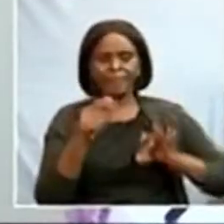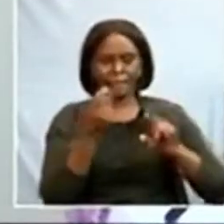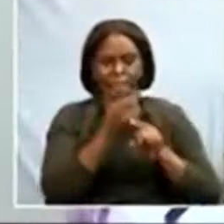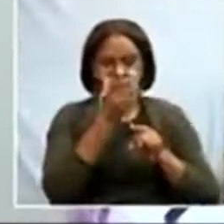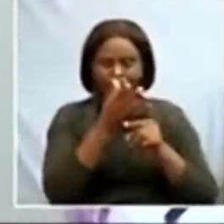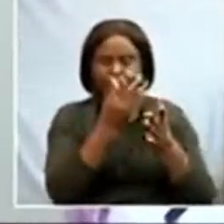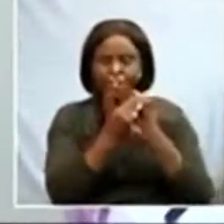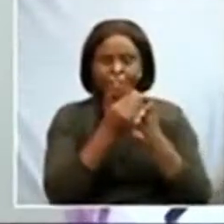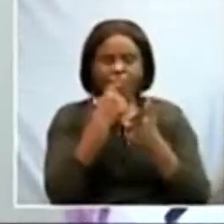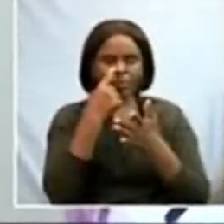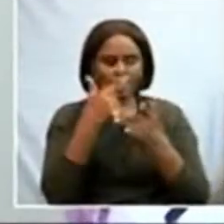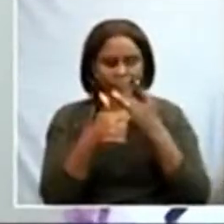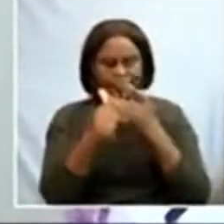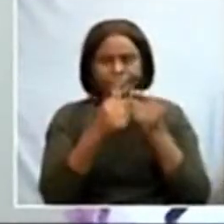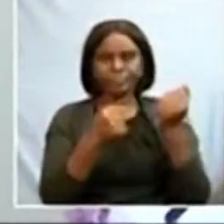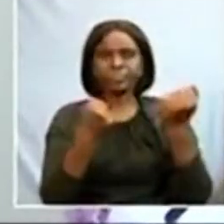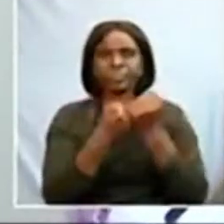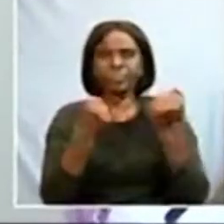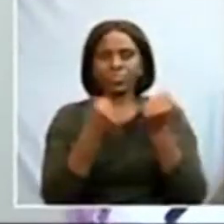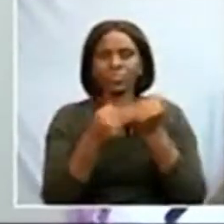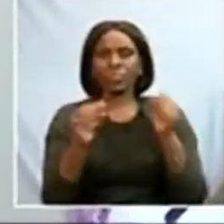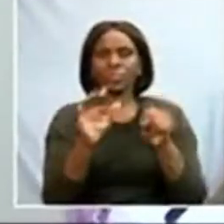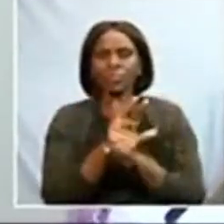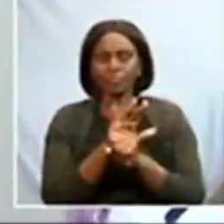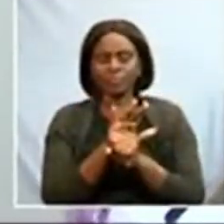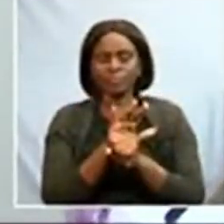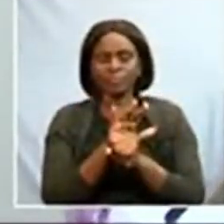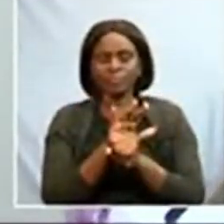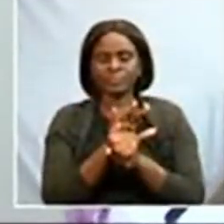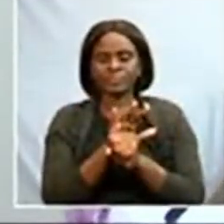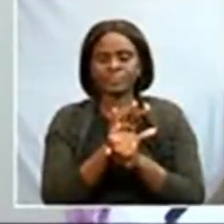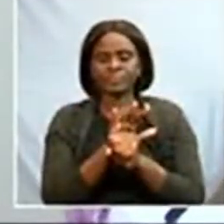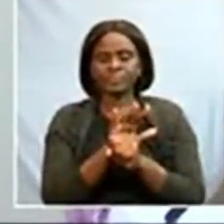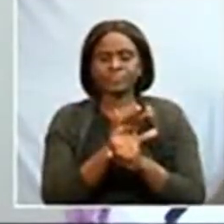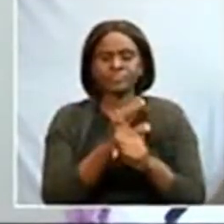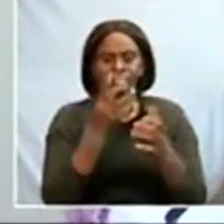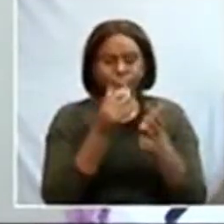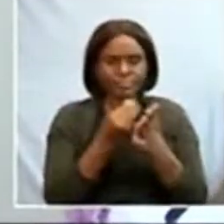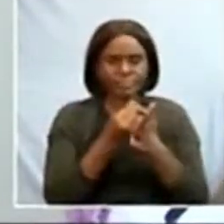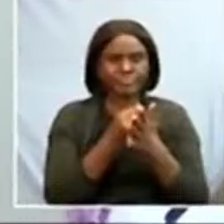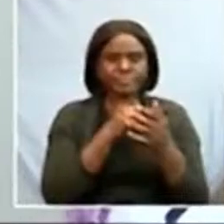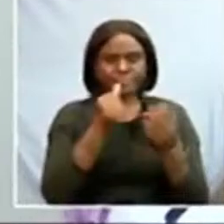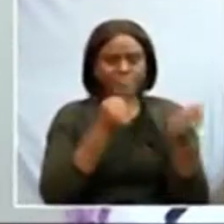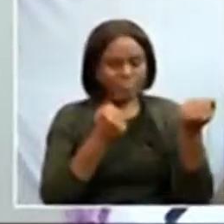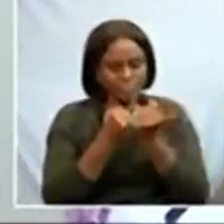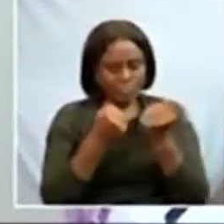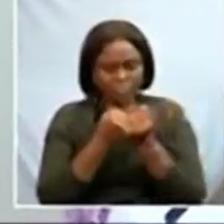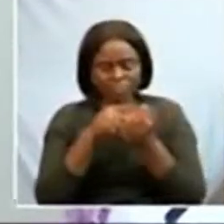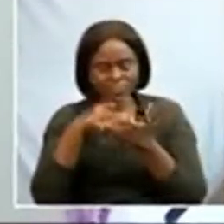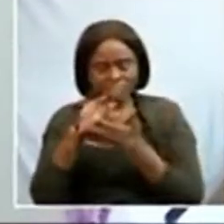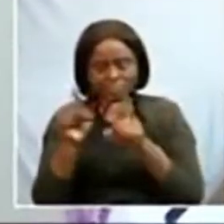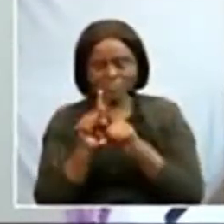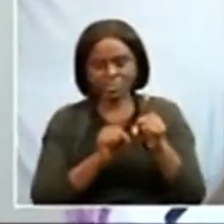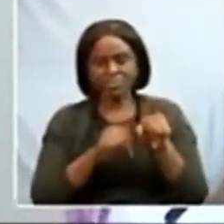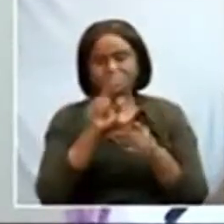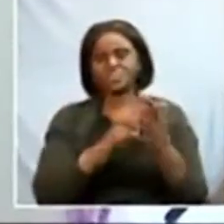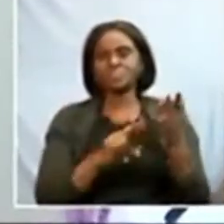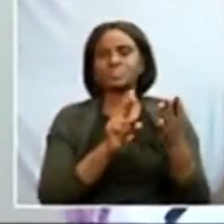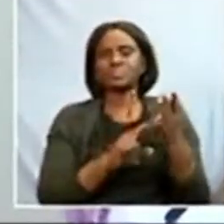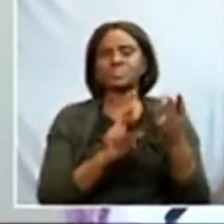this fund are the ones that are being sponsored. Unapproved and unsupported payments, they go through.